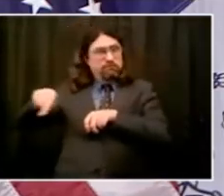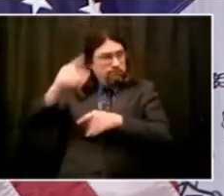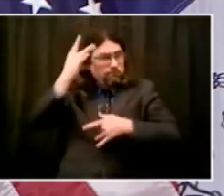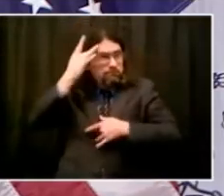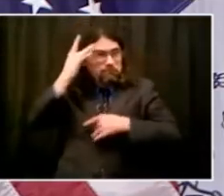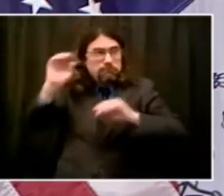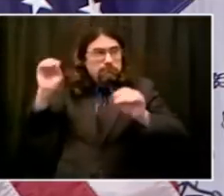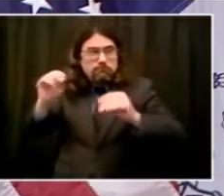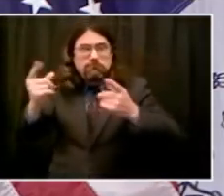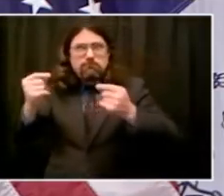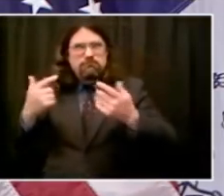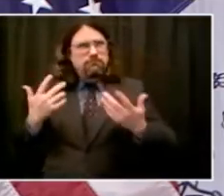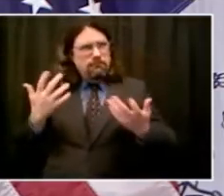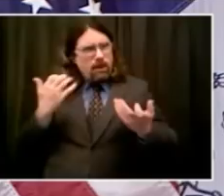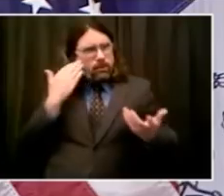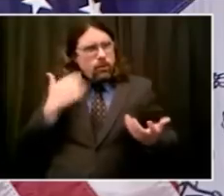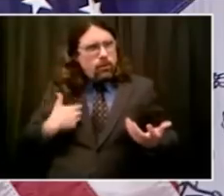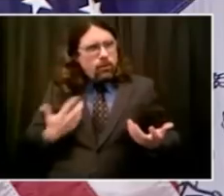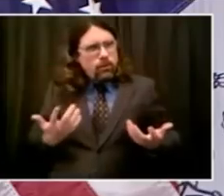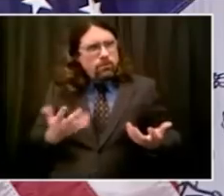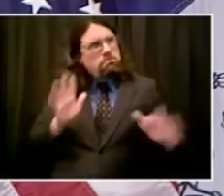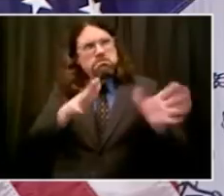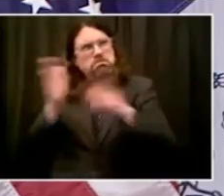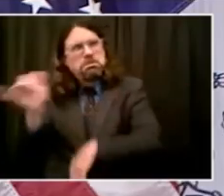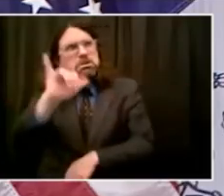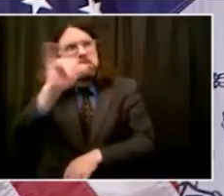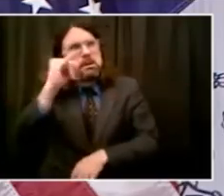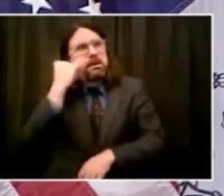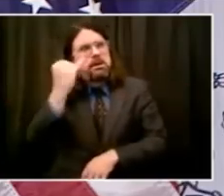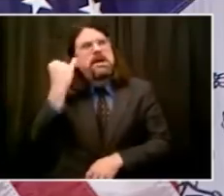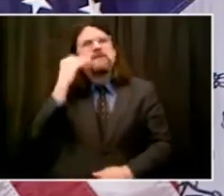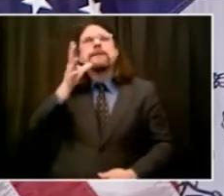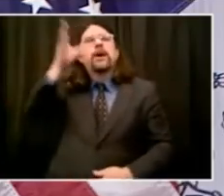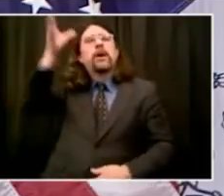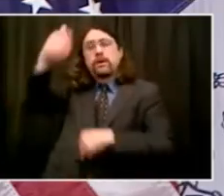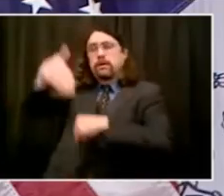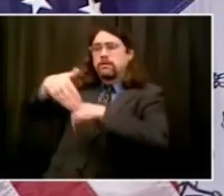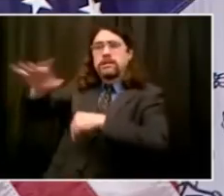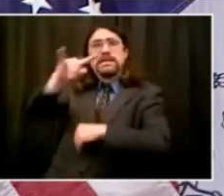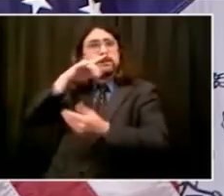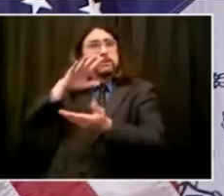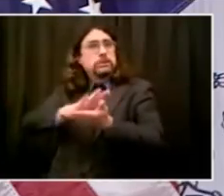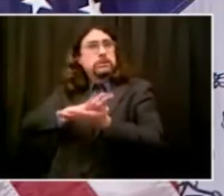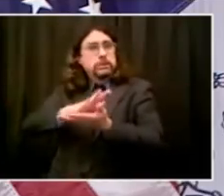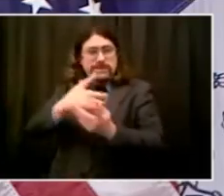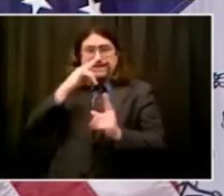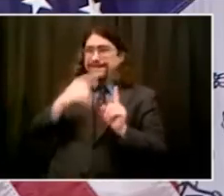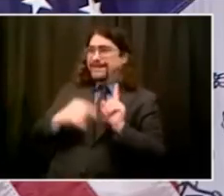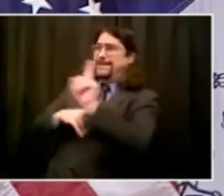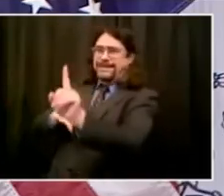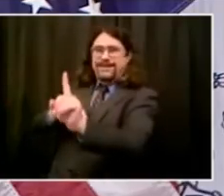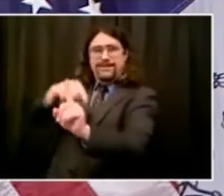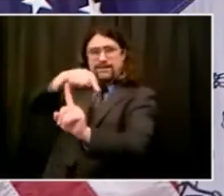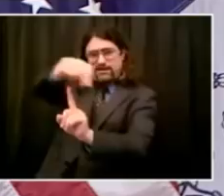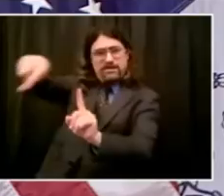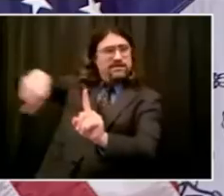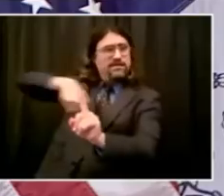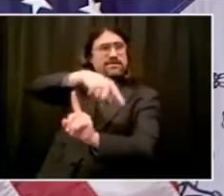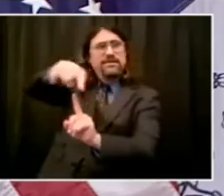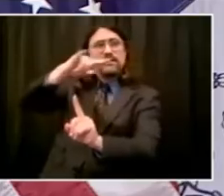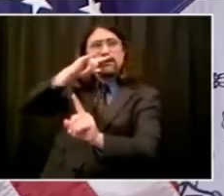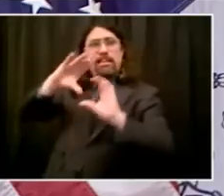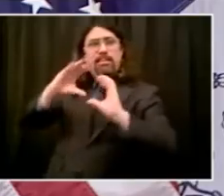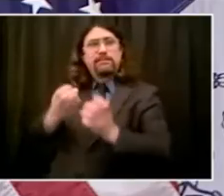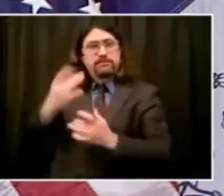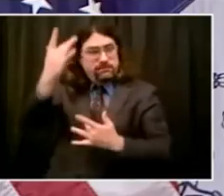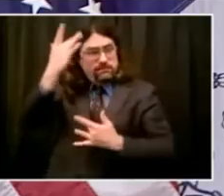example, has gotten tested and they've done the antibody test, and even though it's imperfect, shows that they